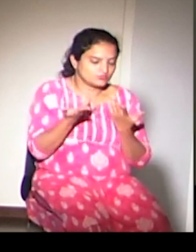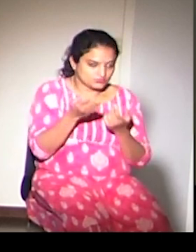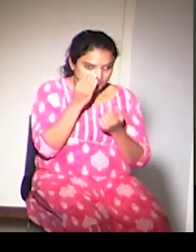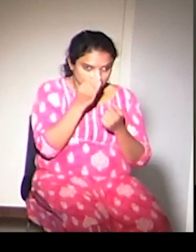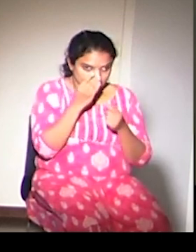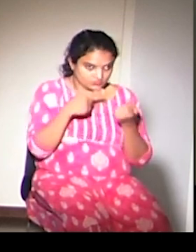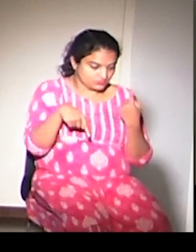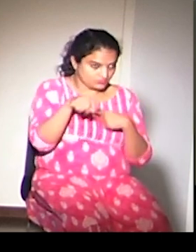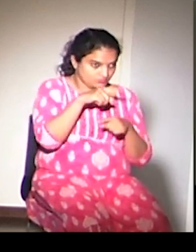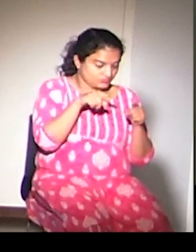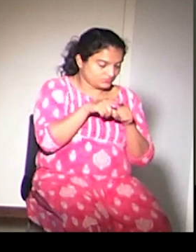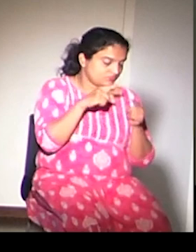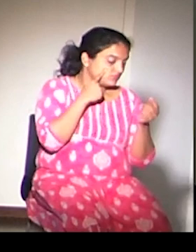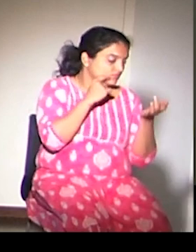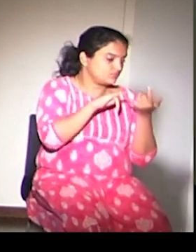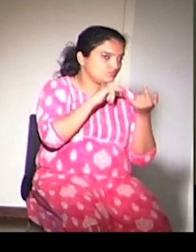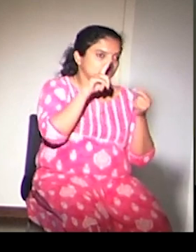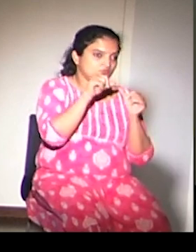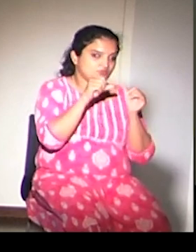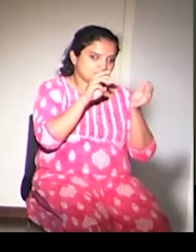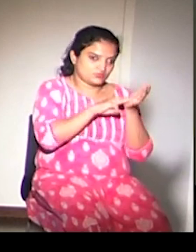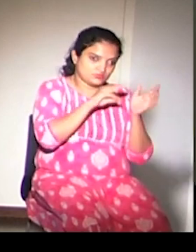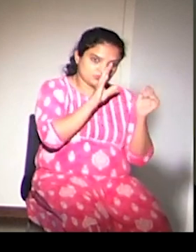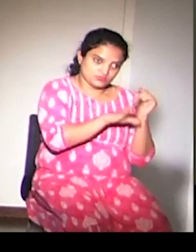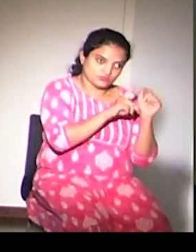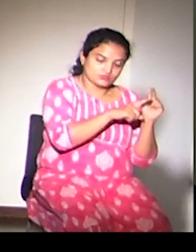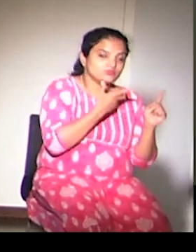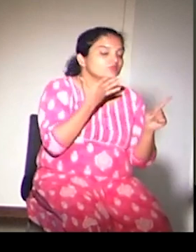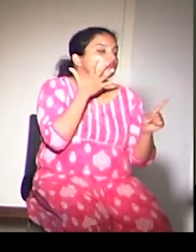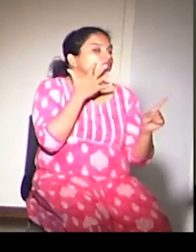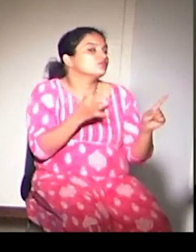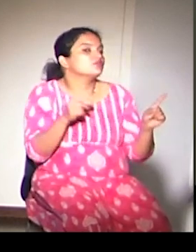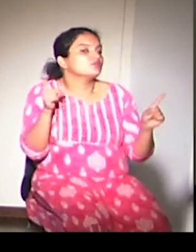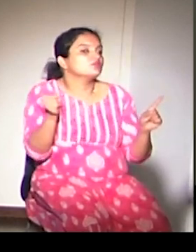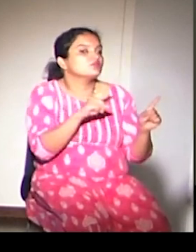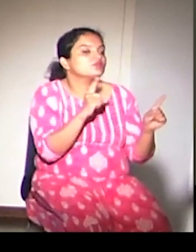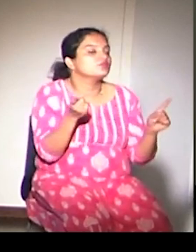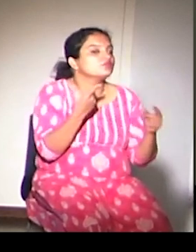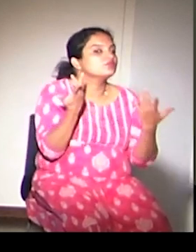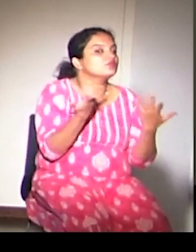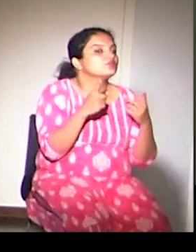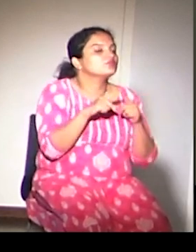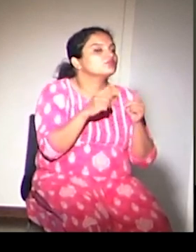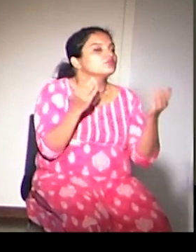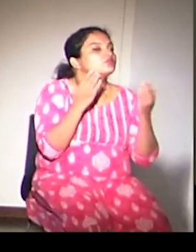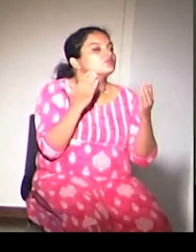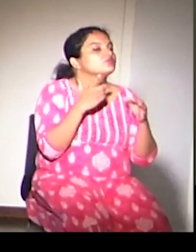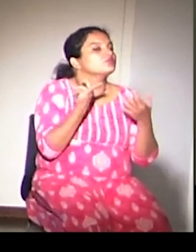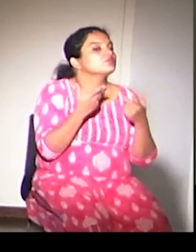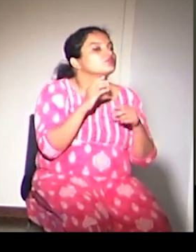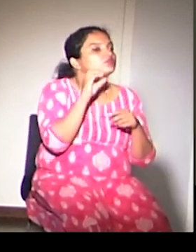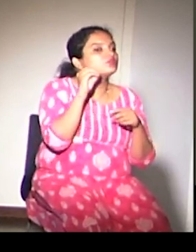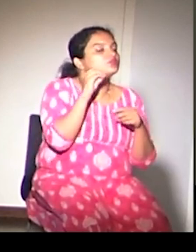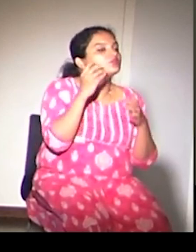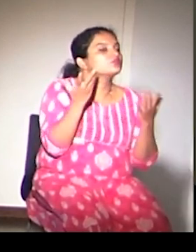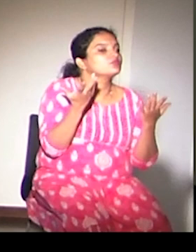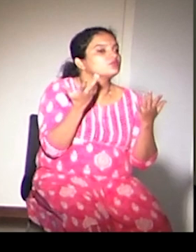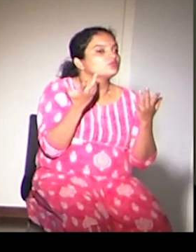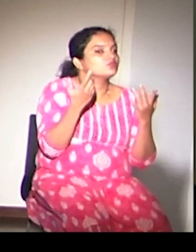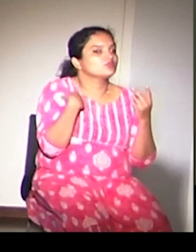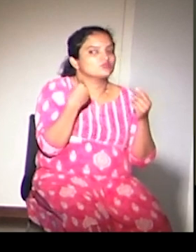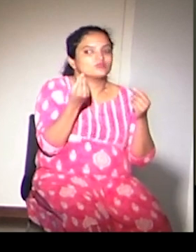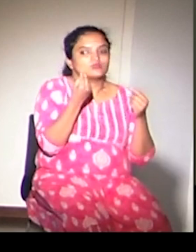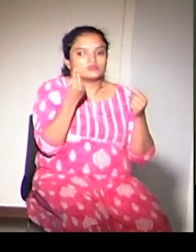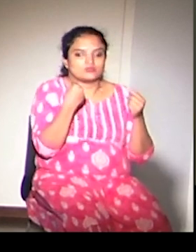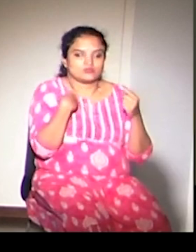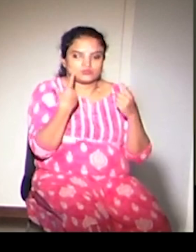quite limited and not really tiles. It was mostly pots and smaller objects. And in the Kushan period,